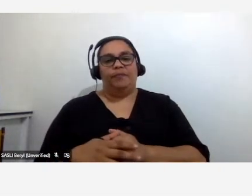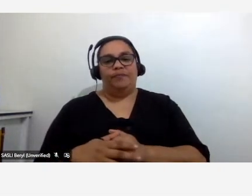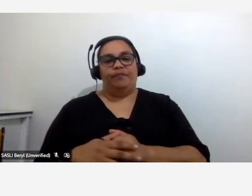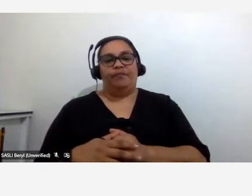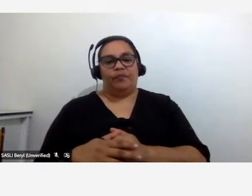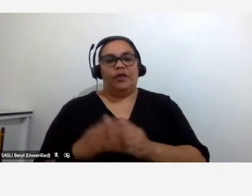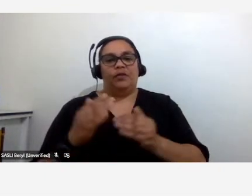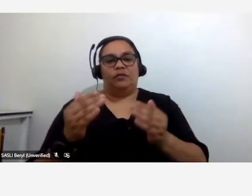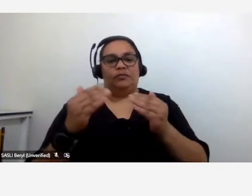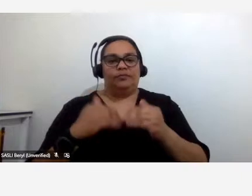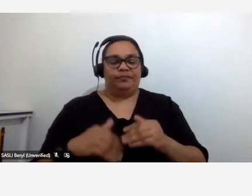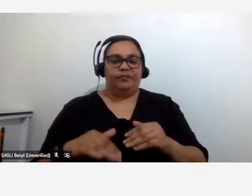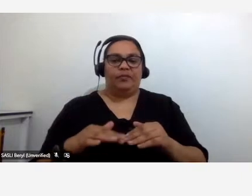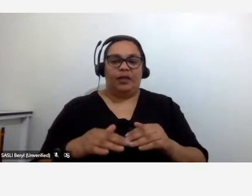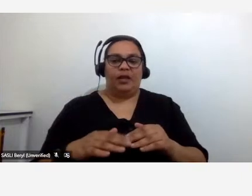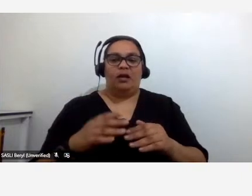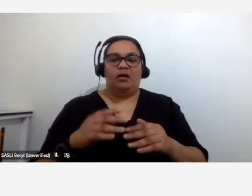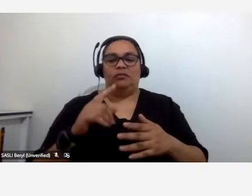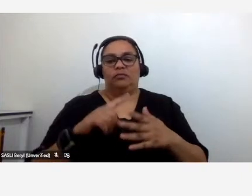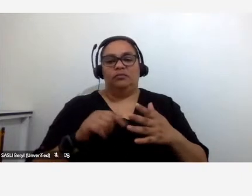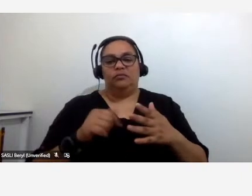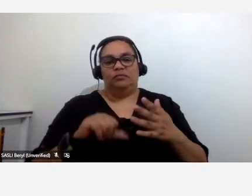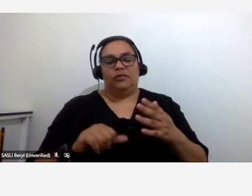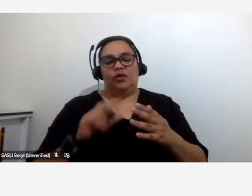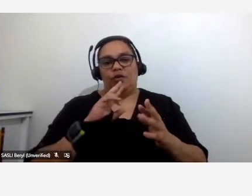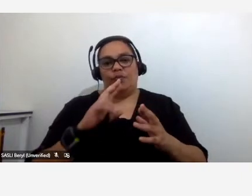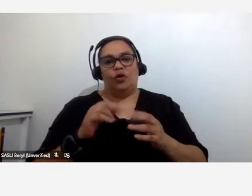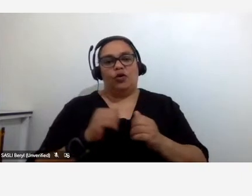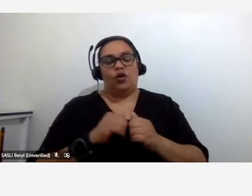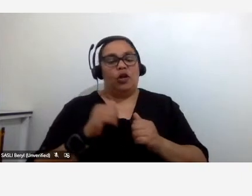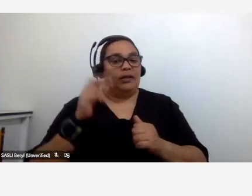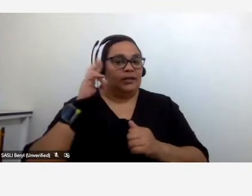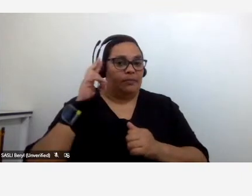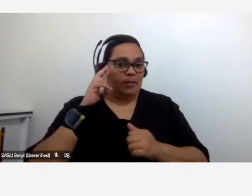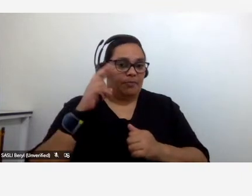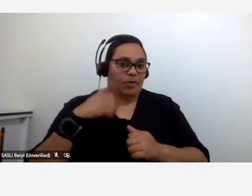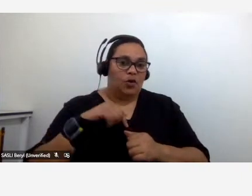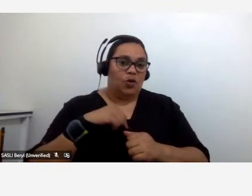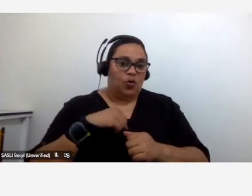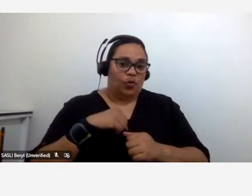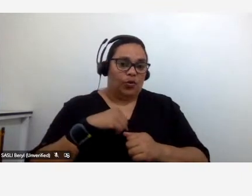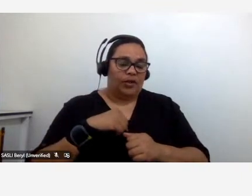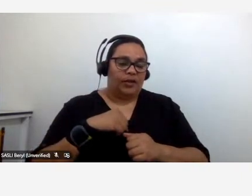We're moving on to the rest of the report. Colleagues, keep in mind that